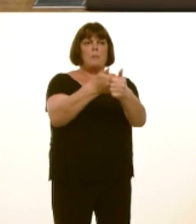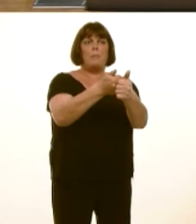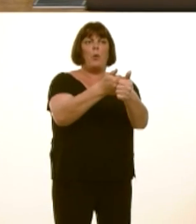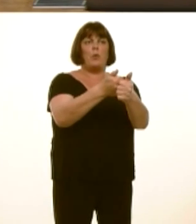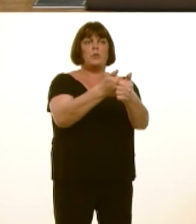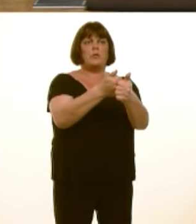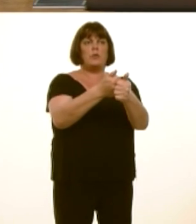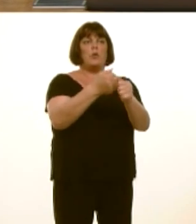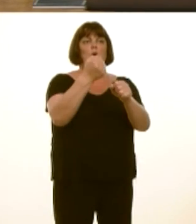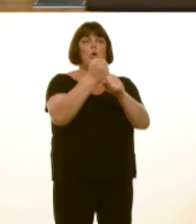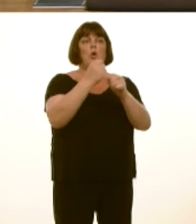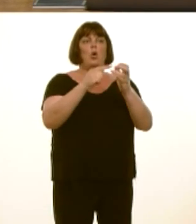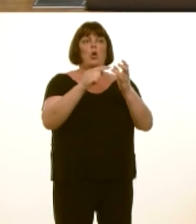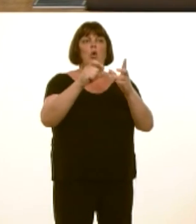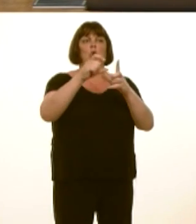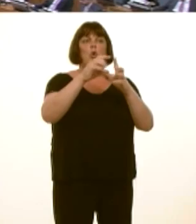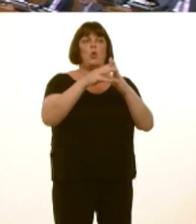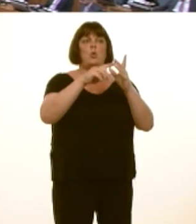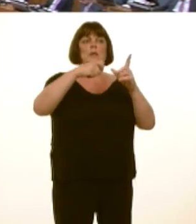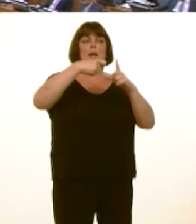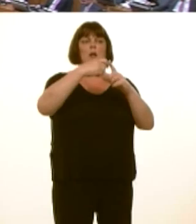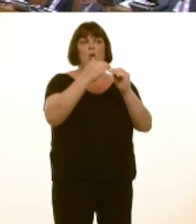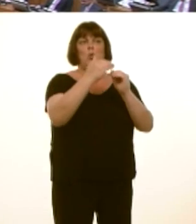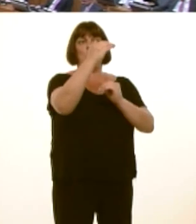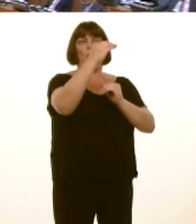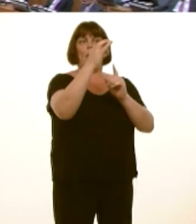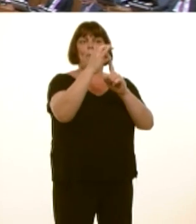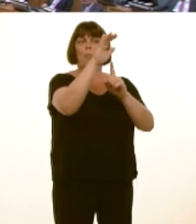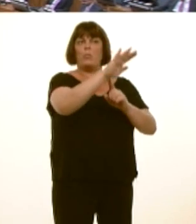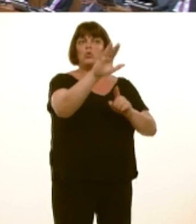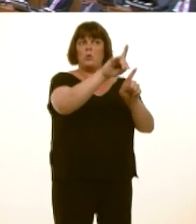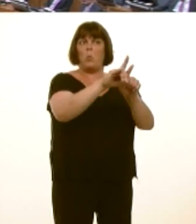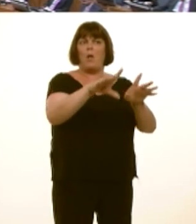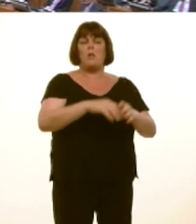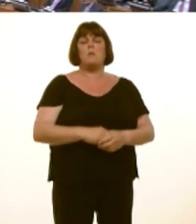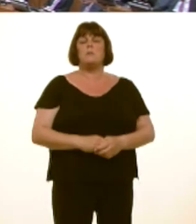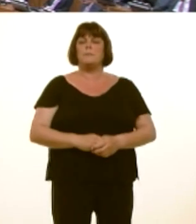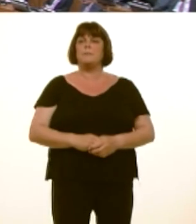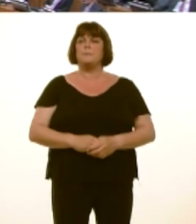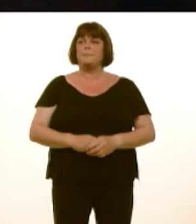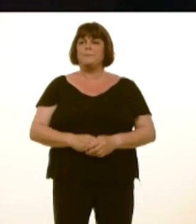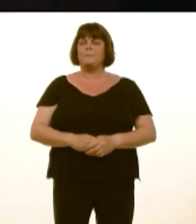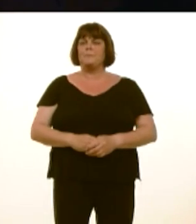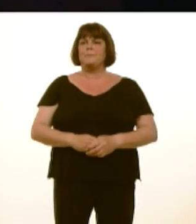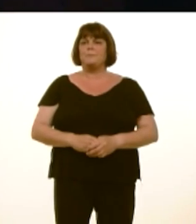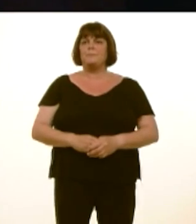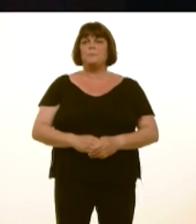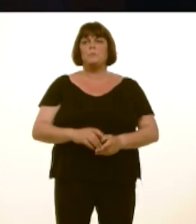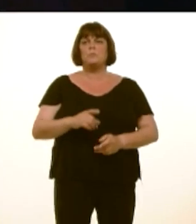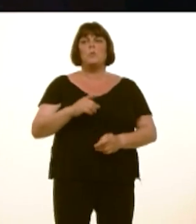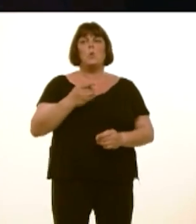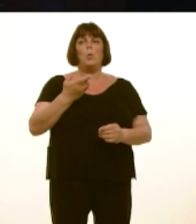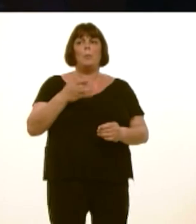â. William Powell. Diolch Llywydd. First Minister, picking up the reference that you've just made,